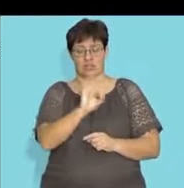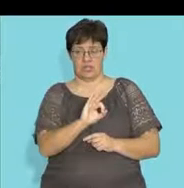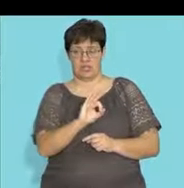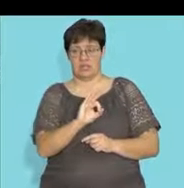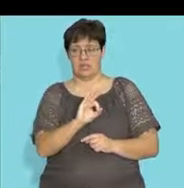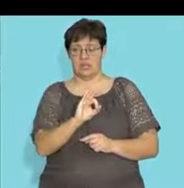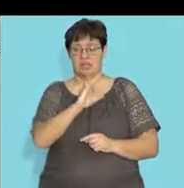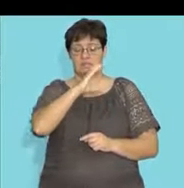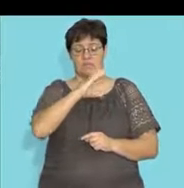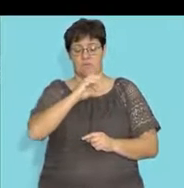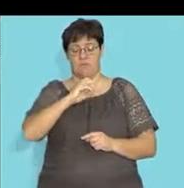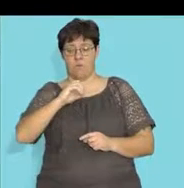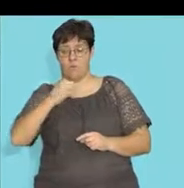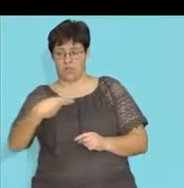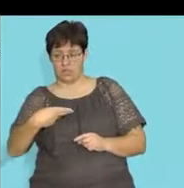acid to form